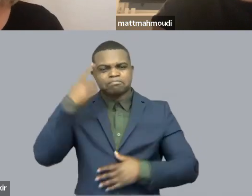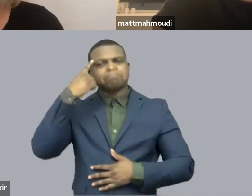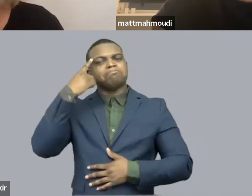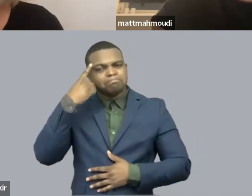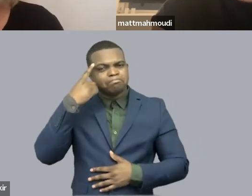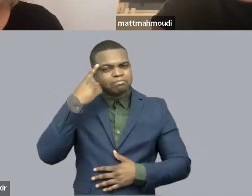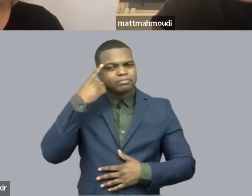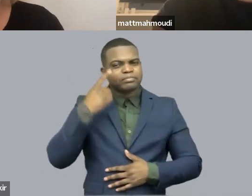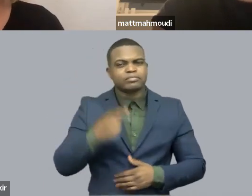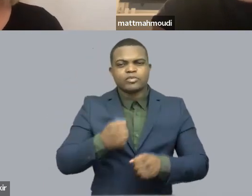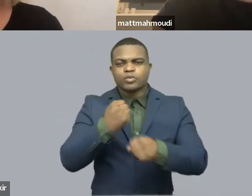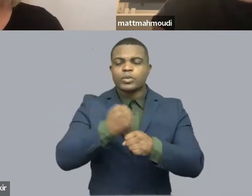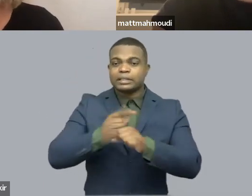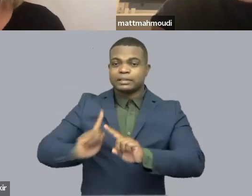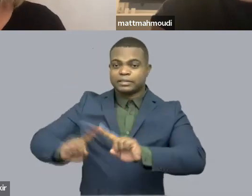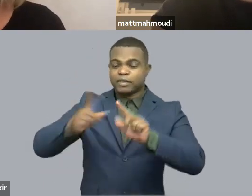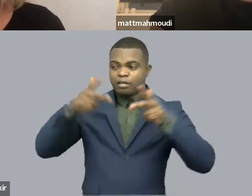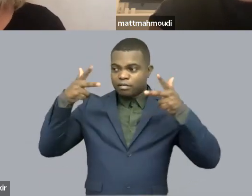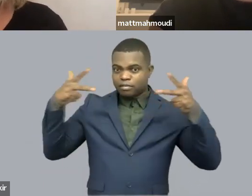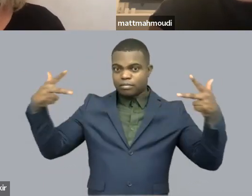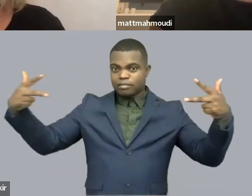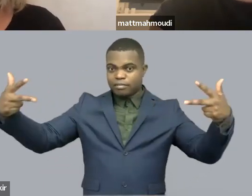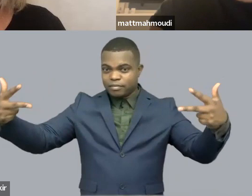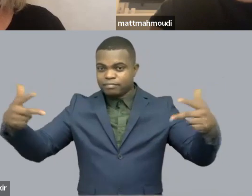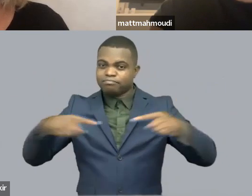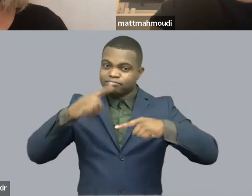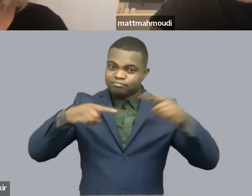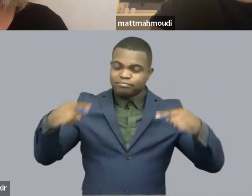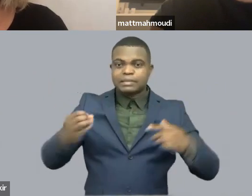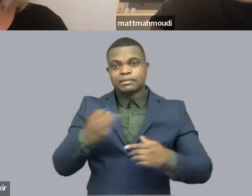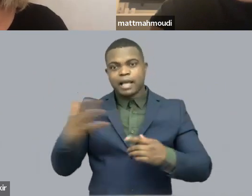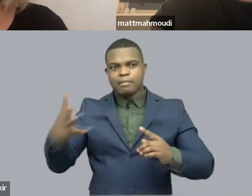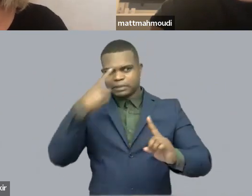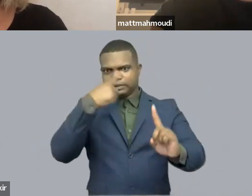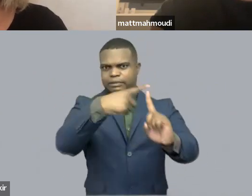to keeping both at bay? What's the perspective on that?